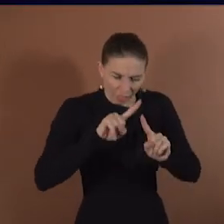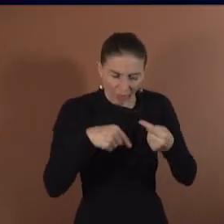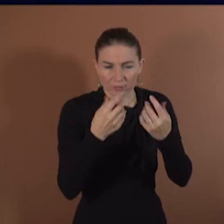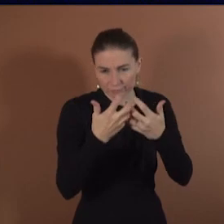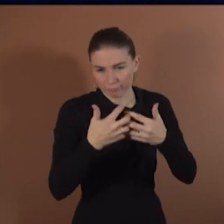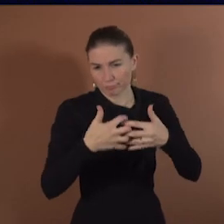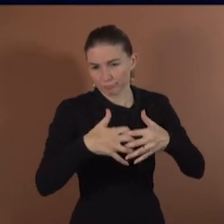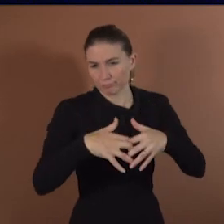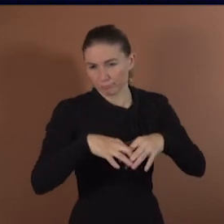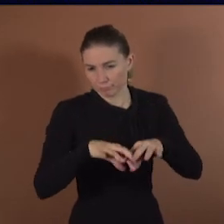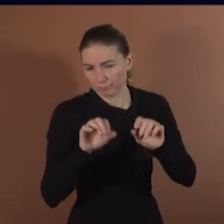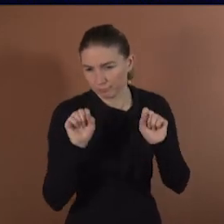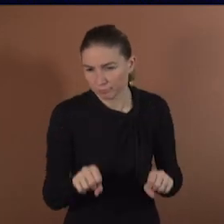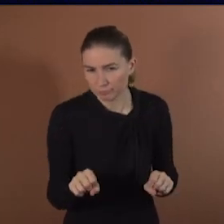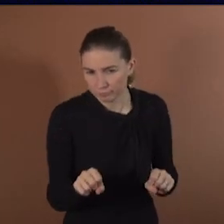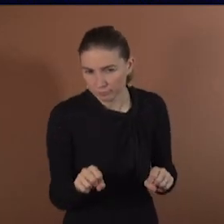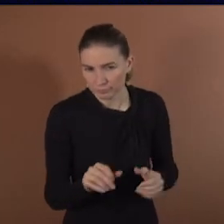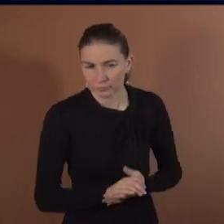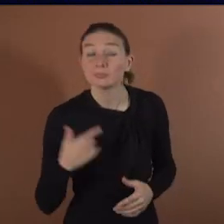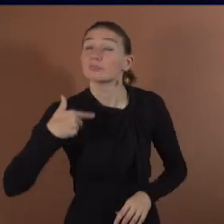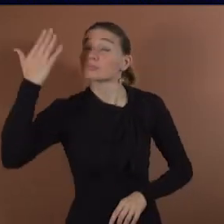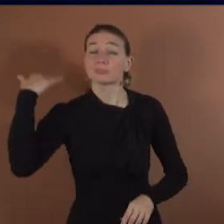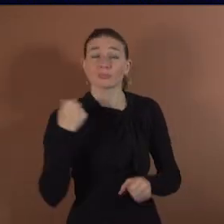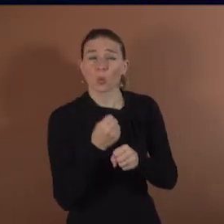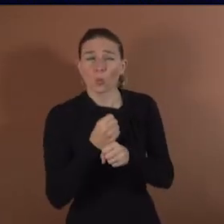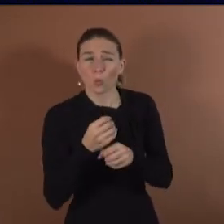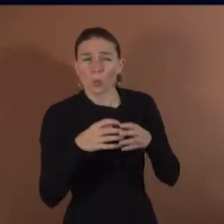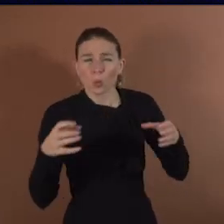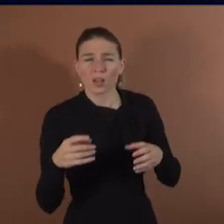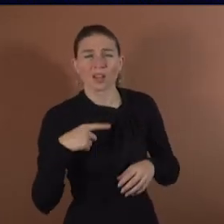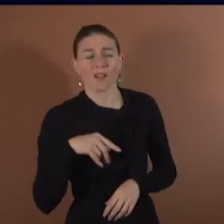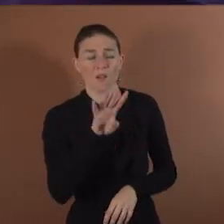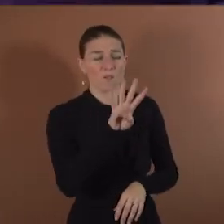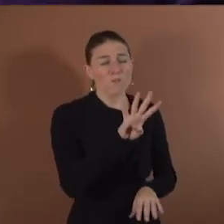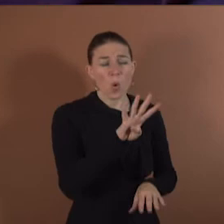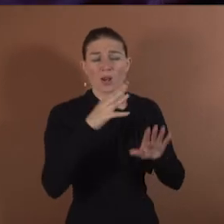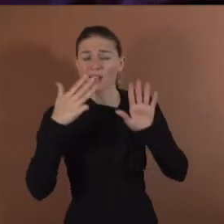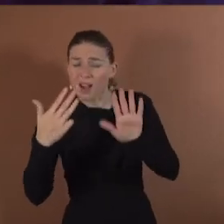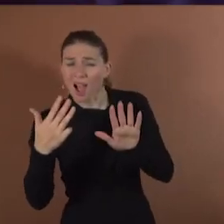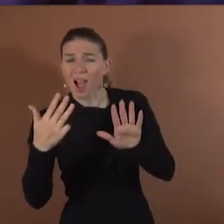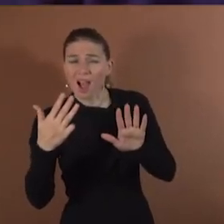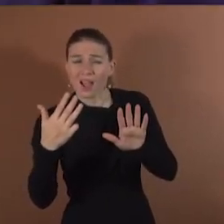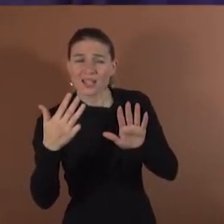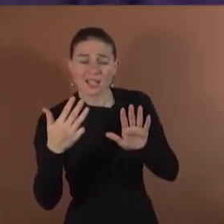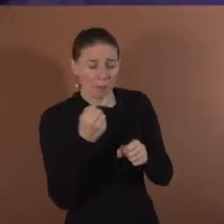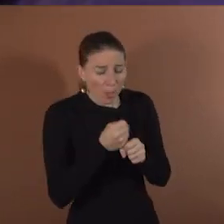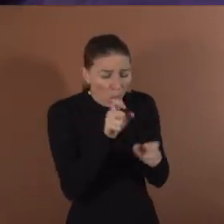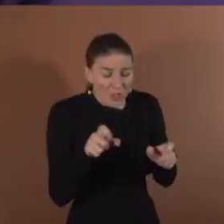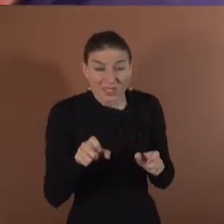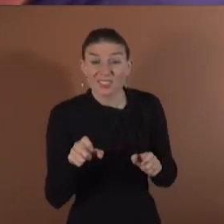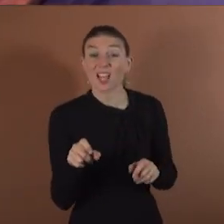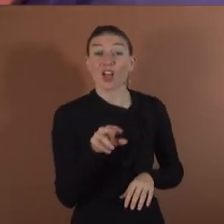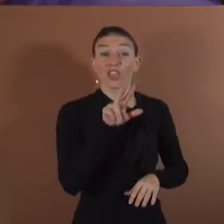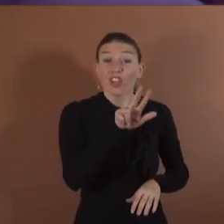with creative ideas occasionally. And I had 45 employees from 39 countries. We had a fantastic time. But the one thing